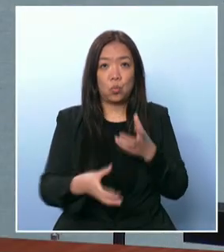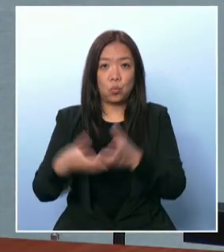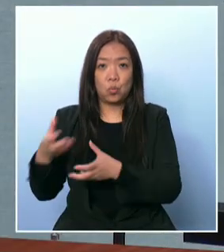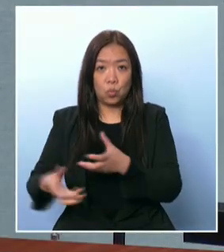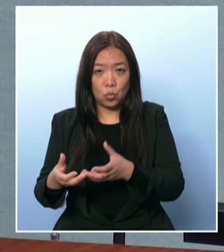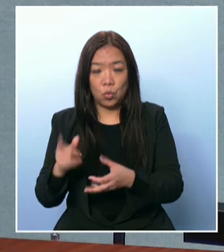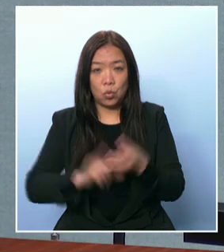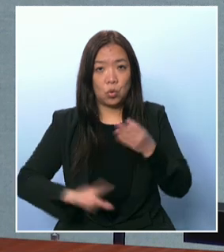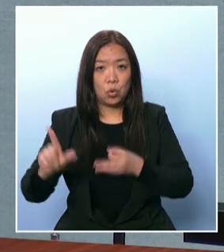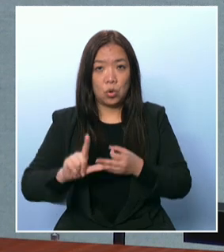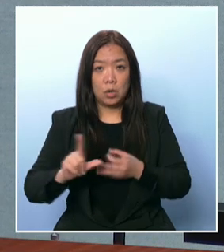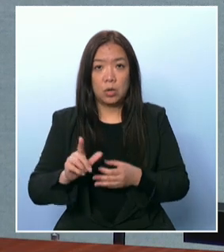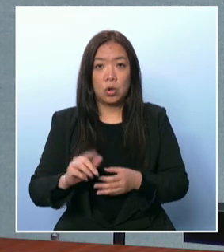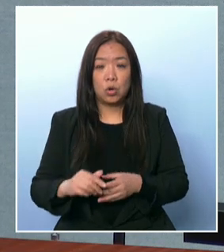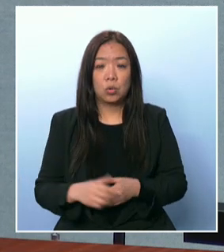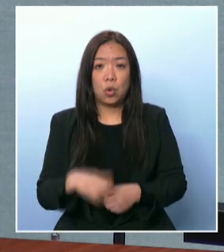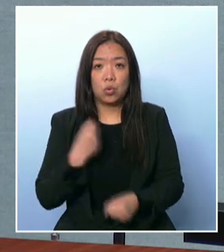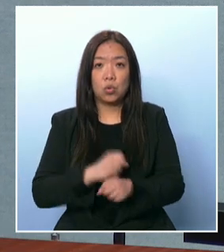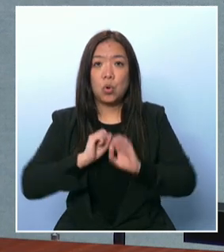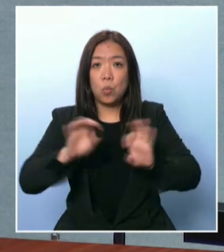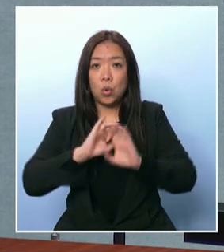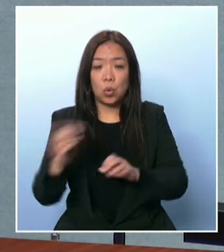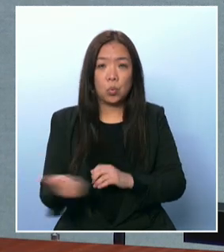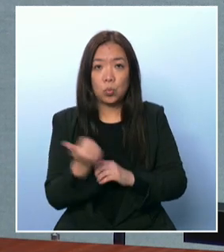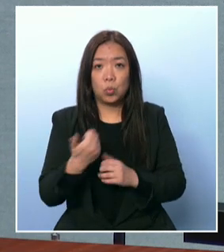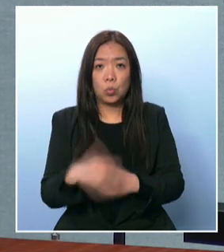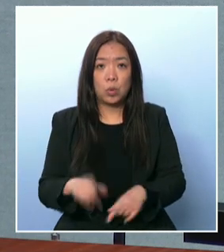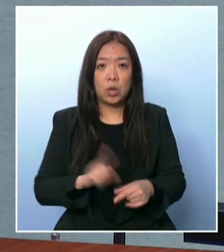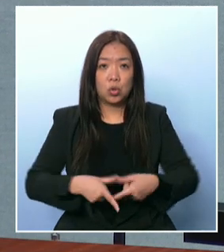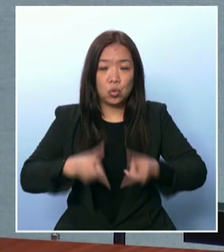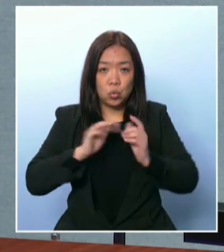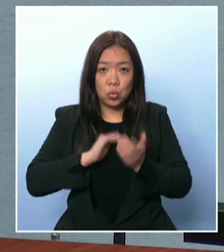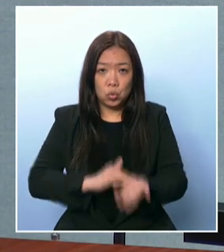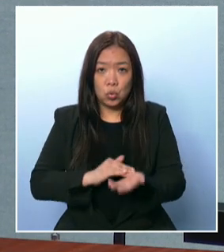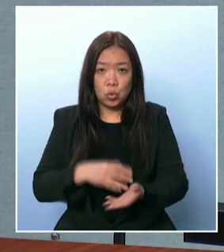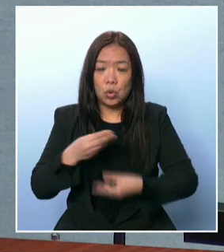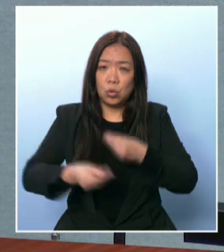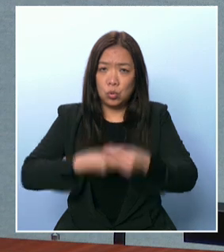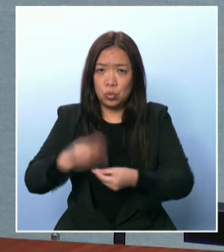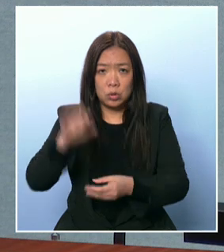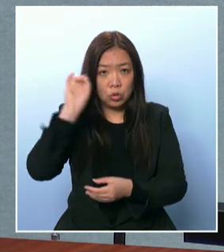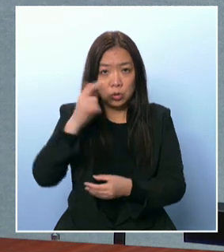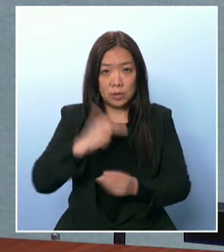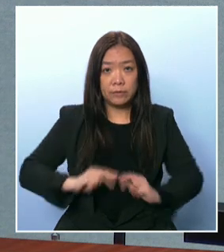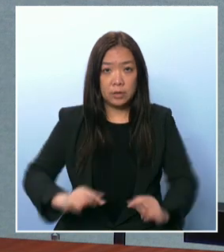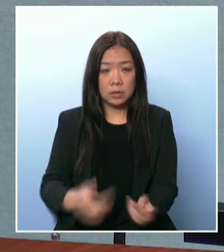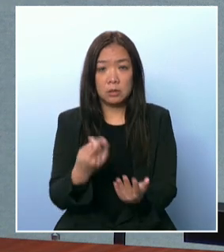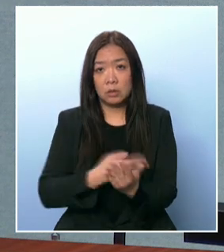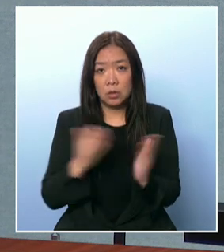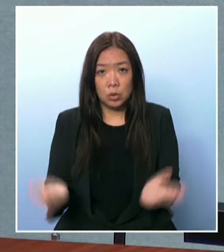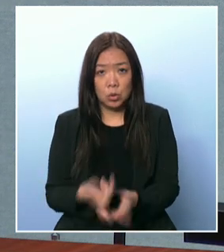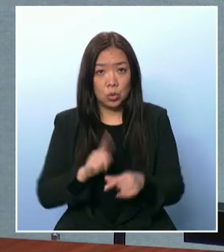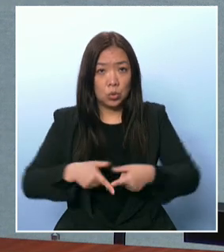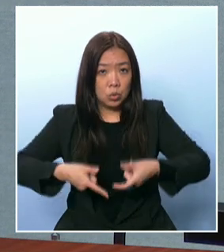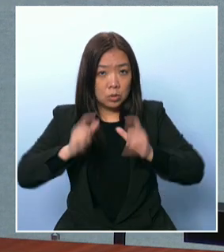The government work report delivered by Premier Li Qiang during the third plenum mentioned that we need to deepen reform